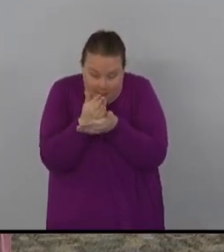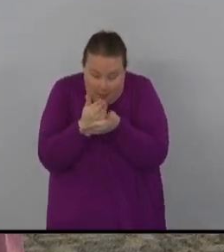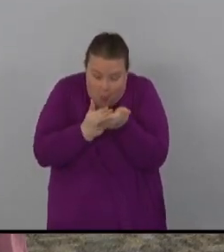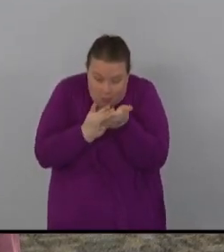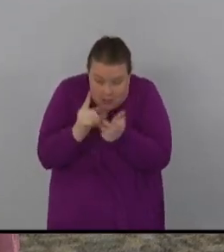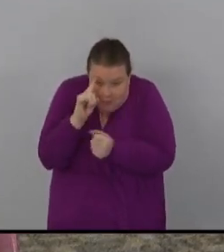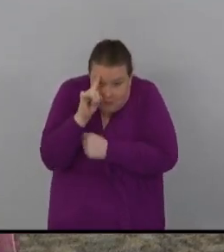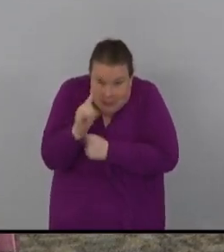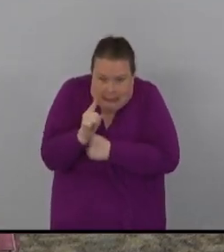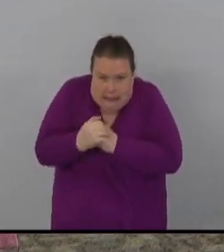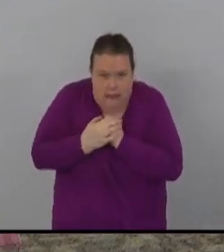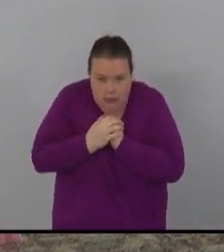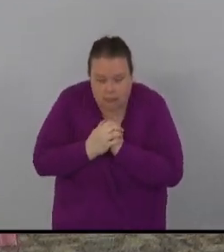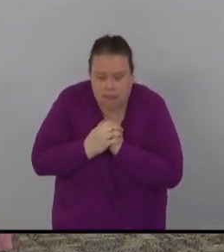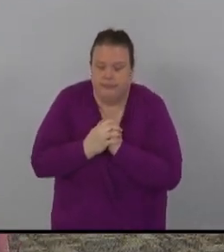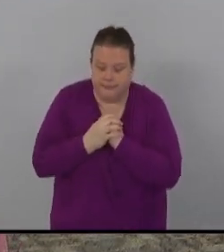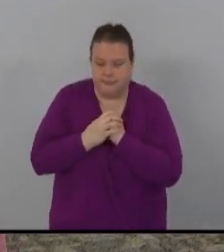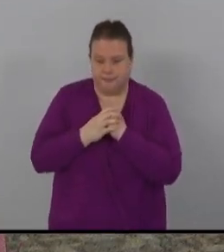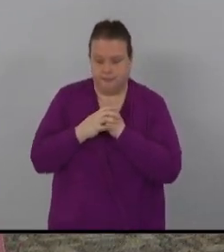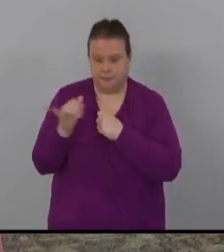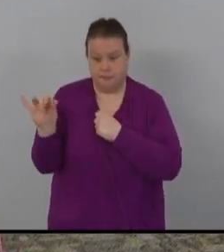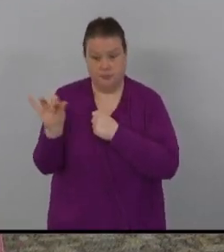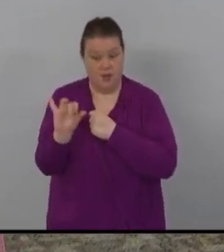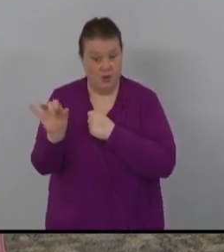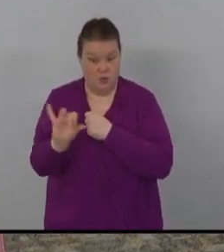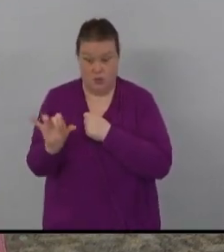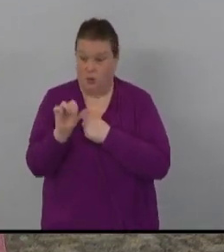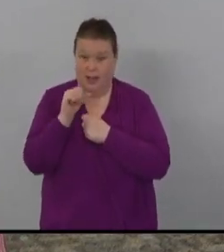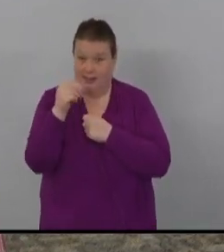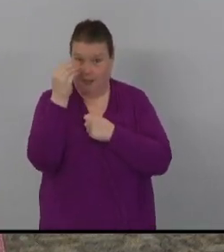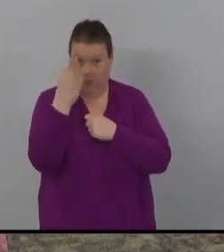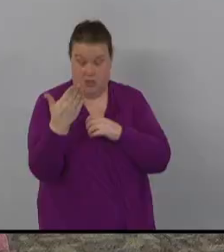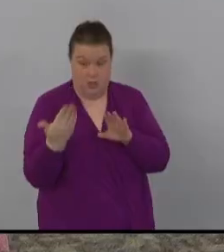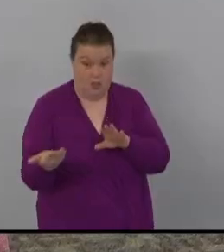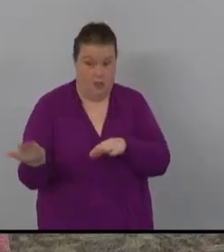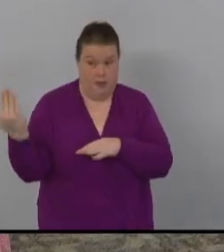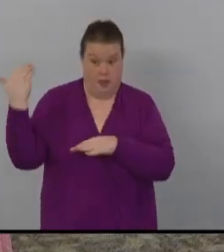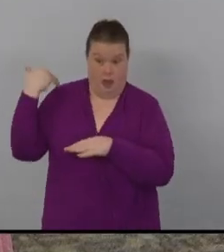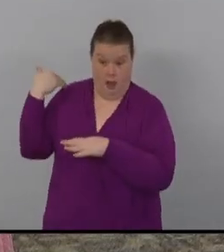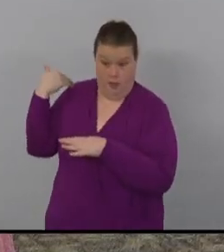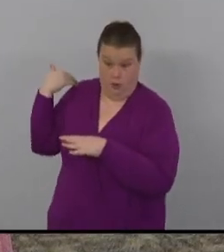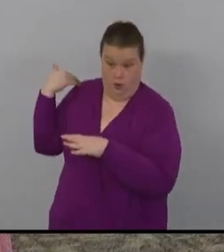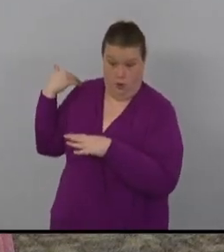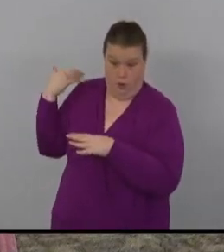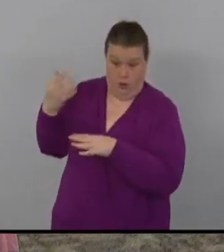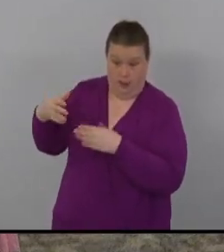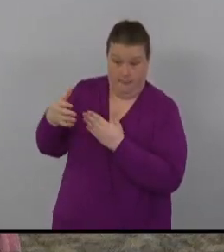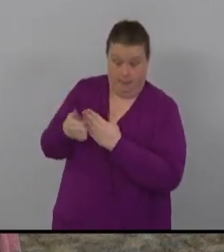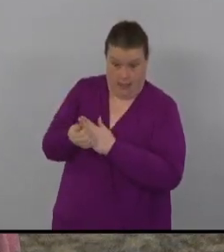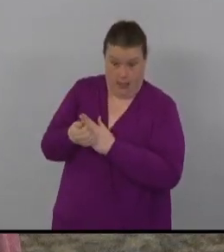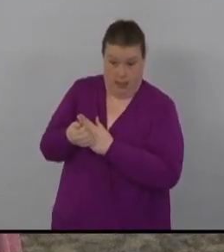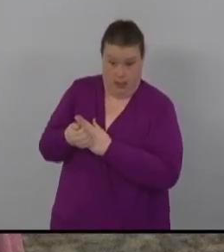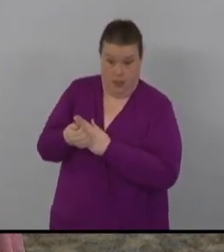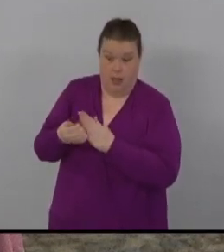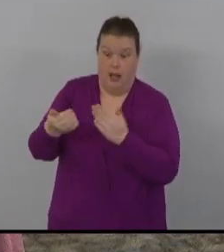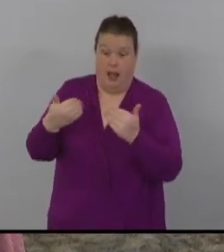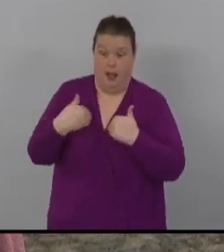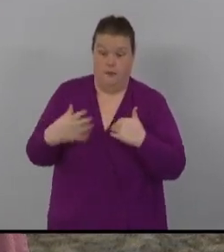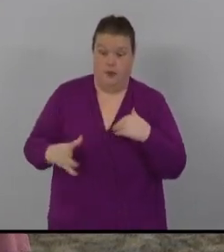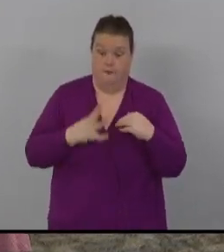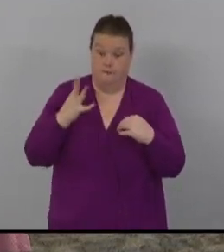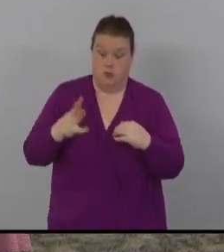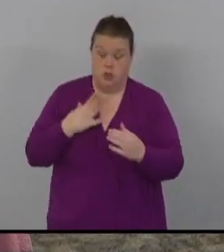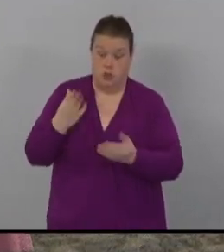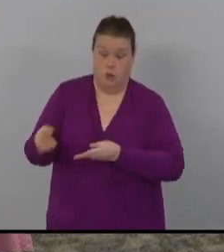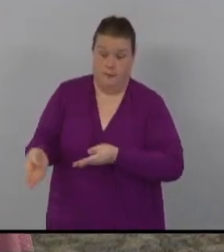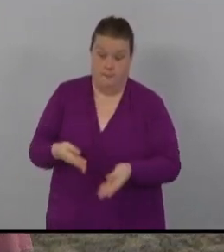with. And the other thing I didn't mention that was also in your other packet is what the official budget looks like by function, because the